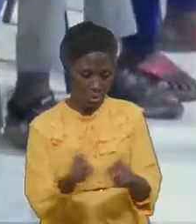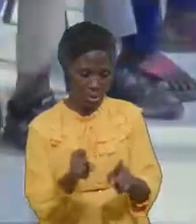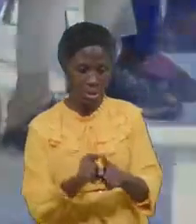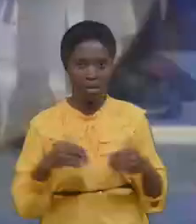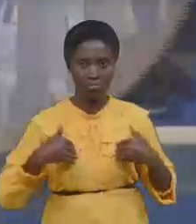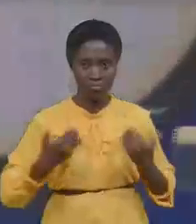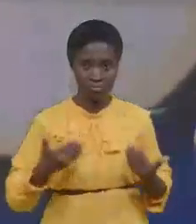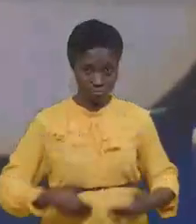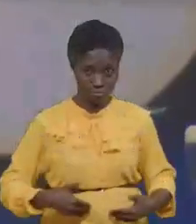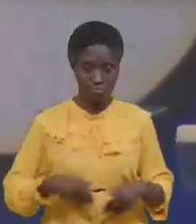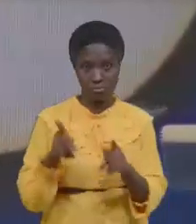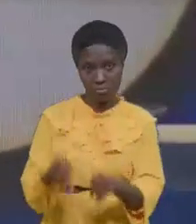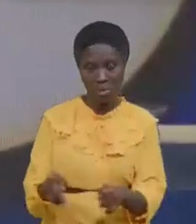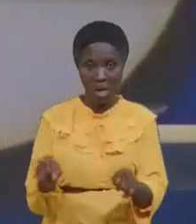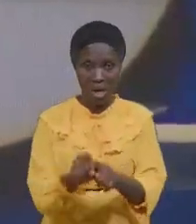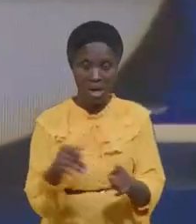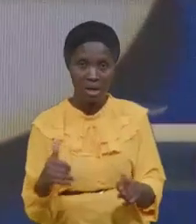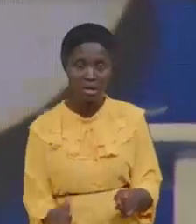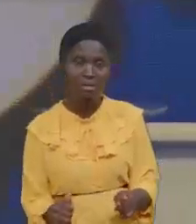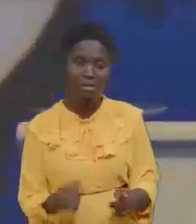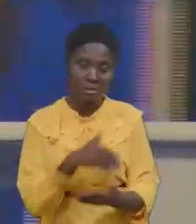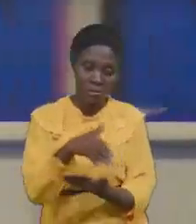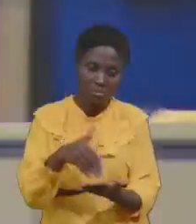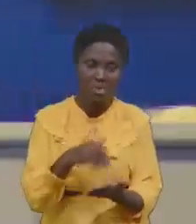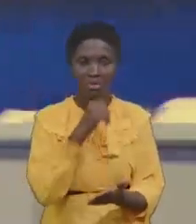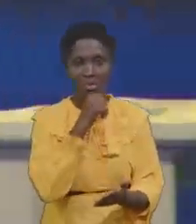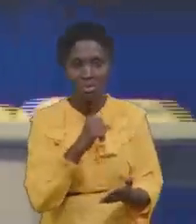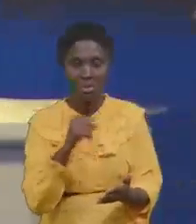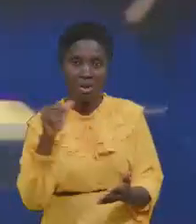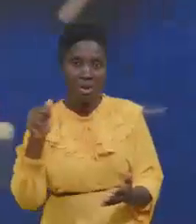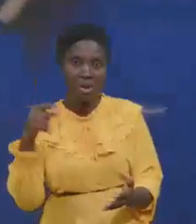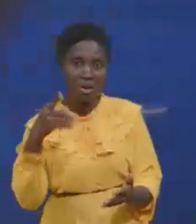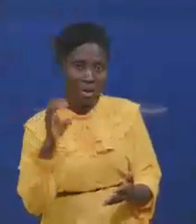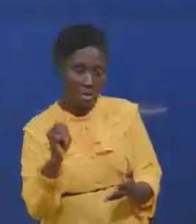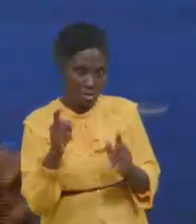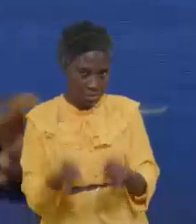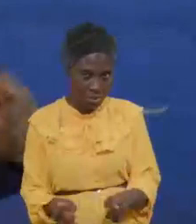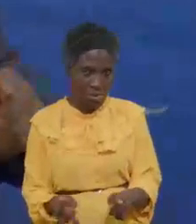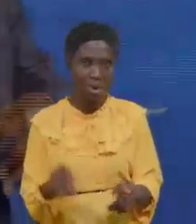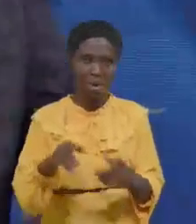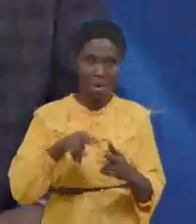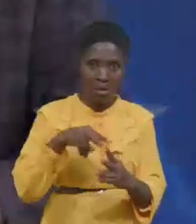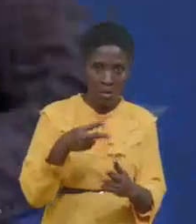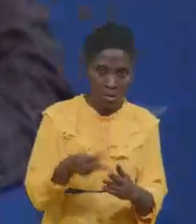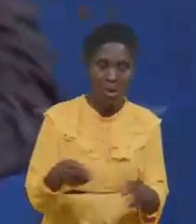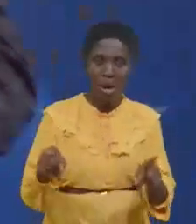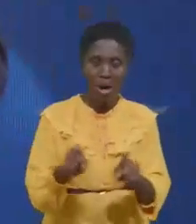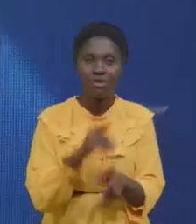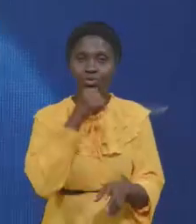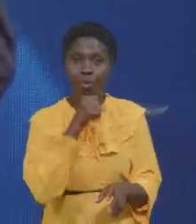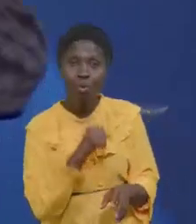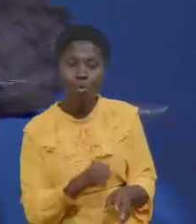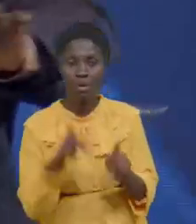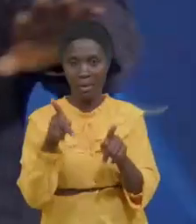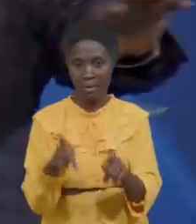will. As a middle-aged person, you will. As an old, aged person, you will. And